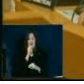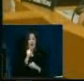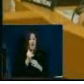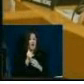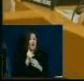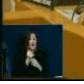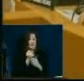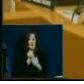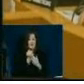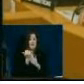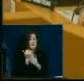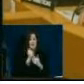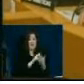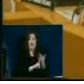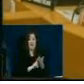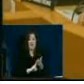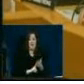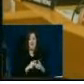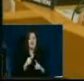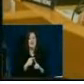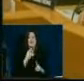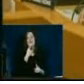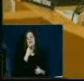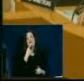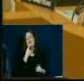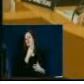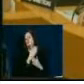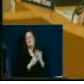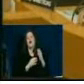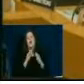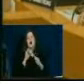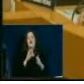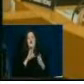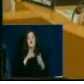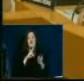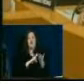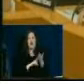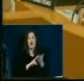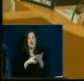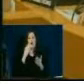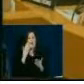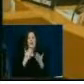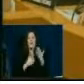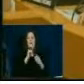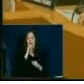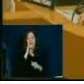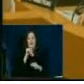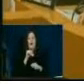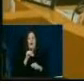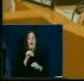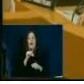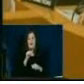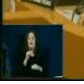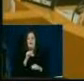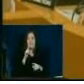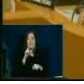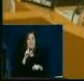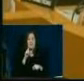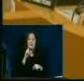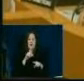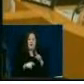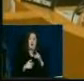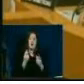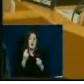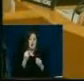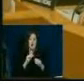contract. It says that there are components of the contract that may not be enforceable. Well, number